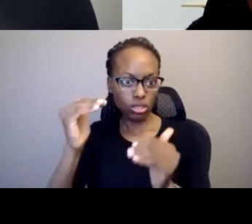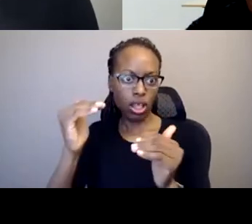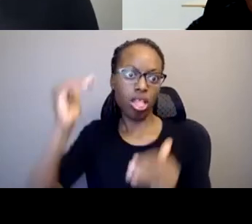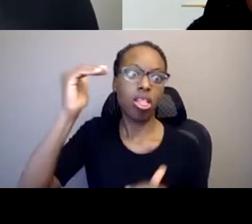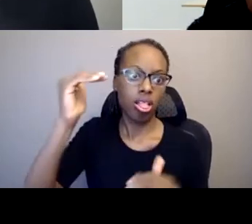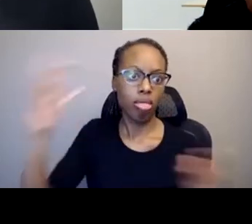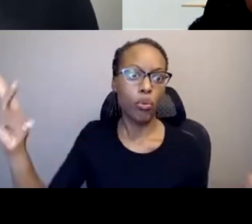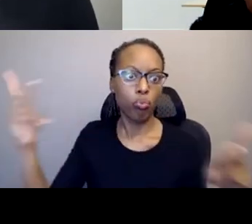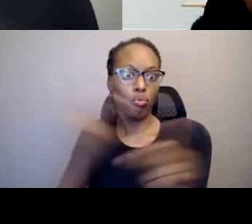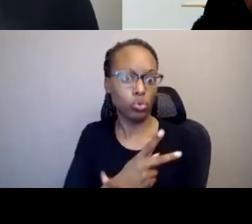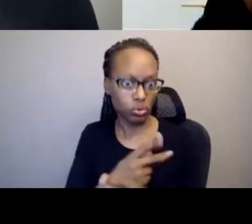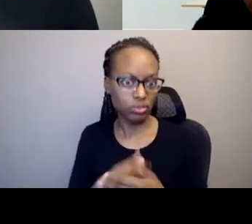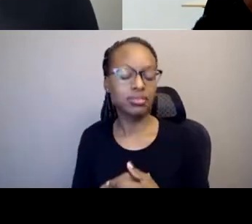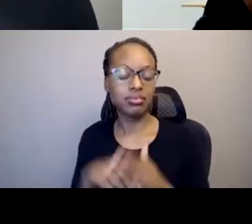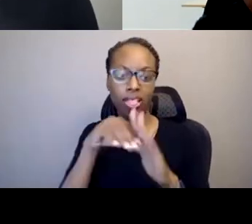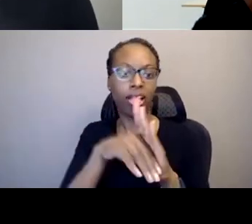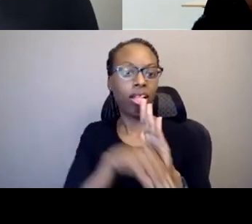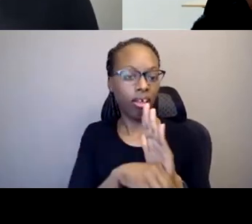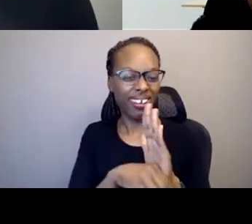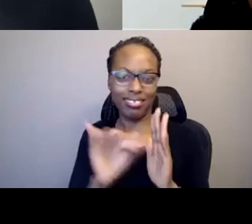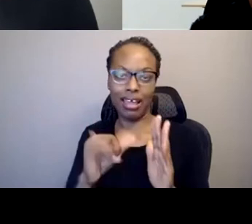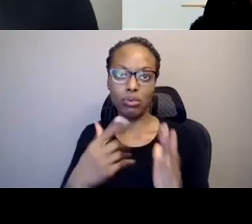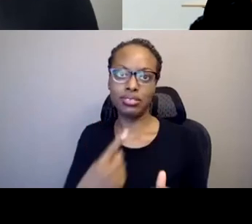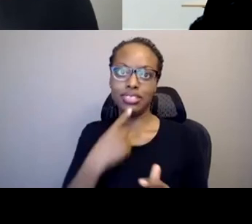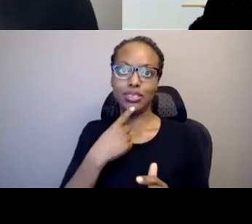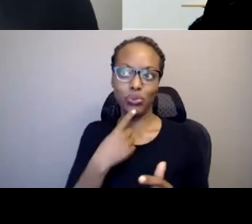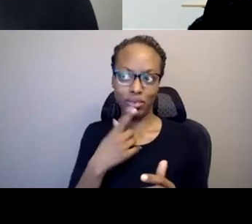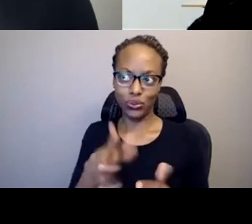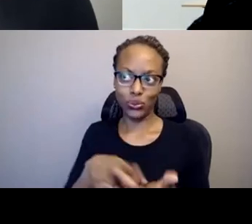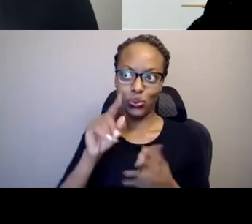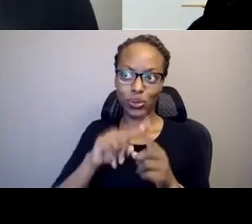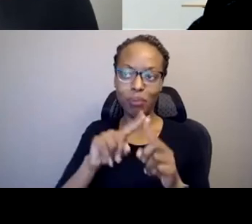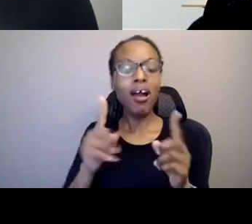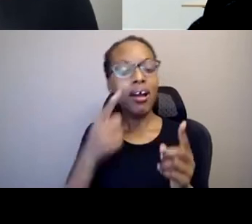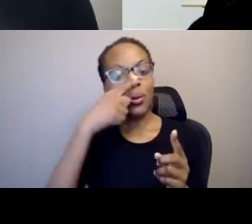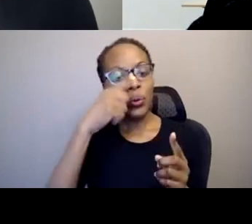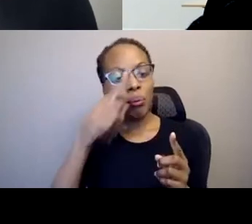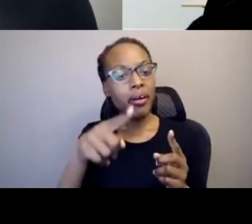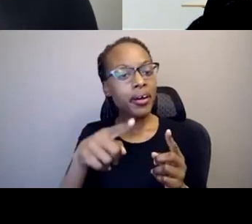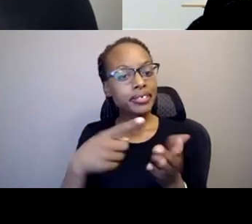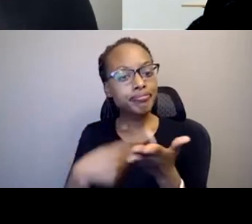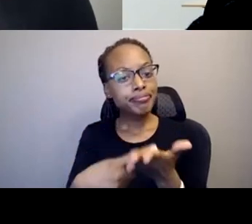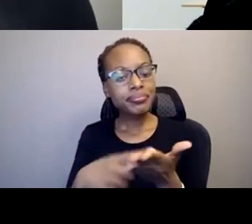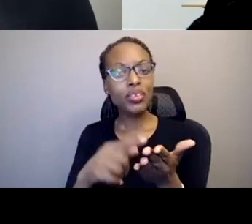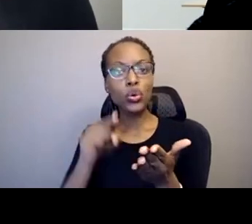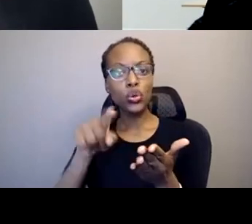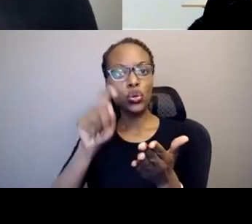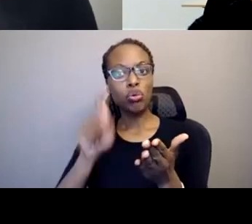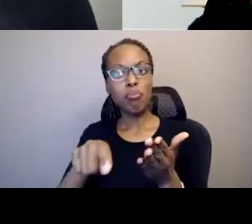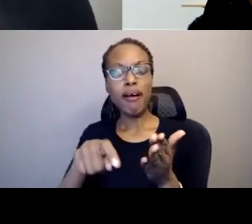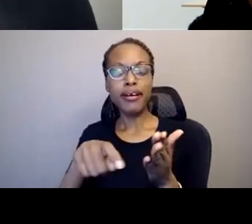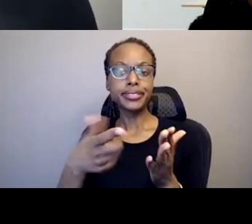at the time. So go ahead and talk to us about these you know, considerations that you have to weigh around diversity